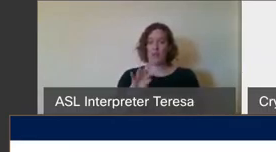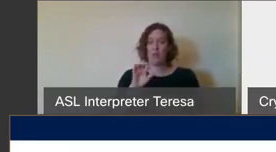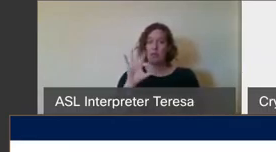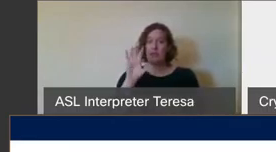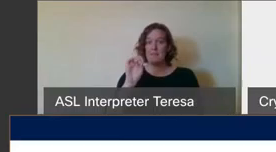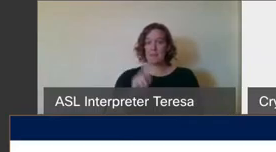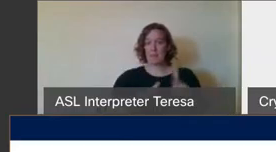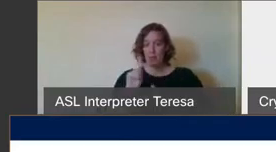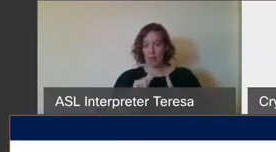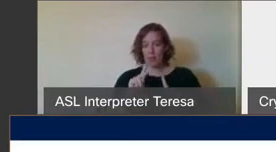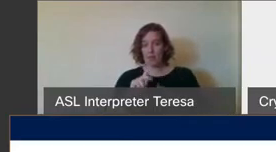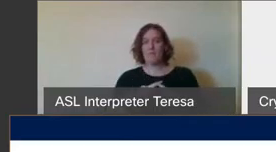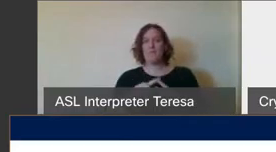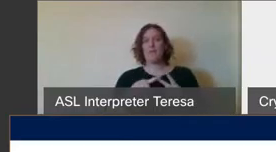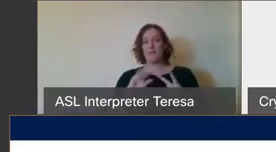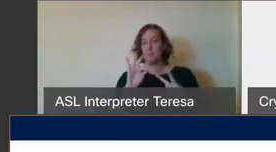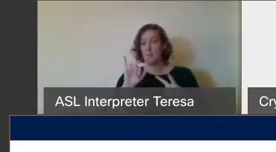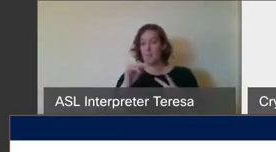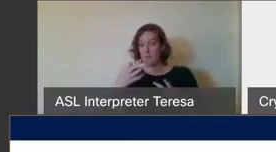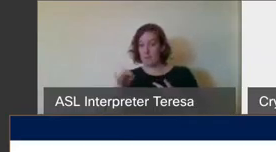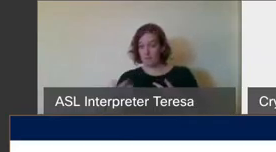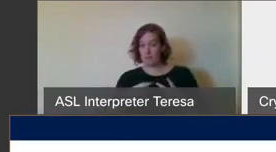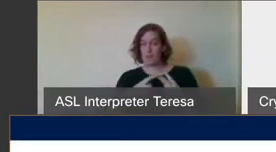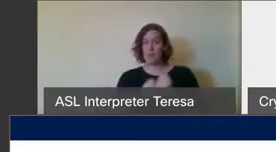people. FY19, we supported